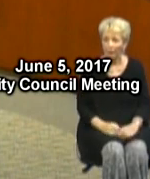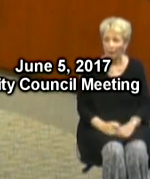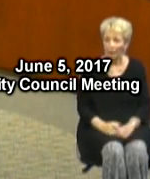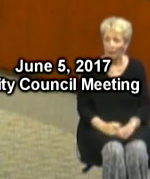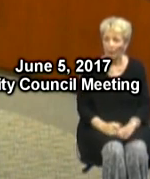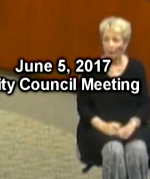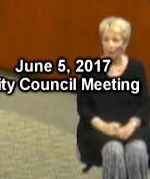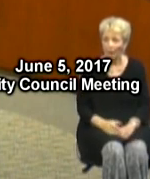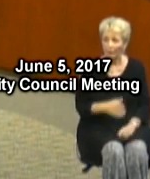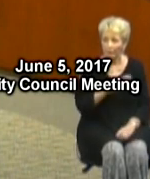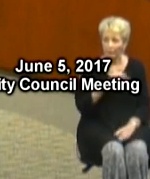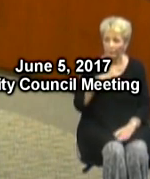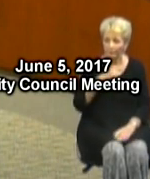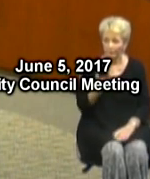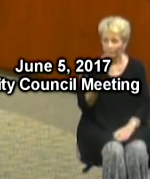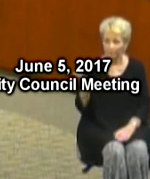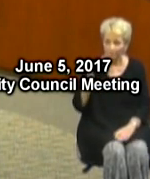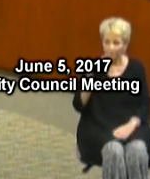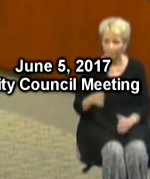Council?